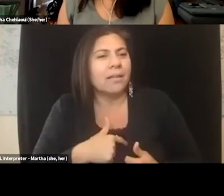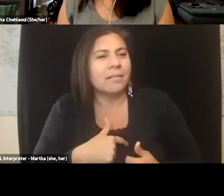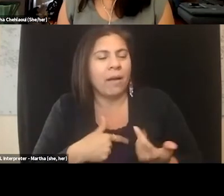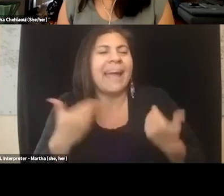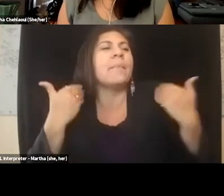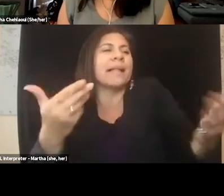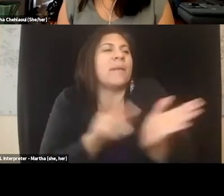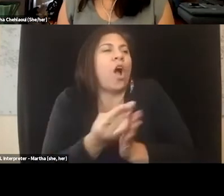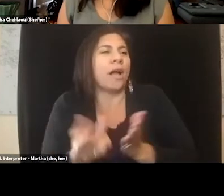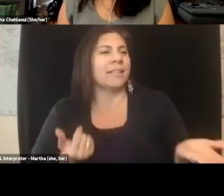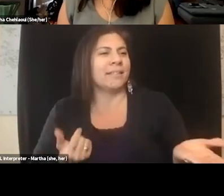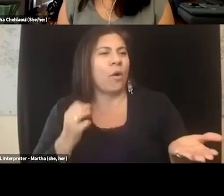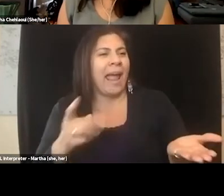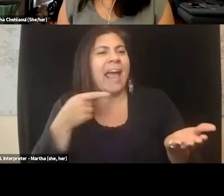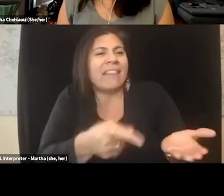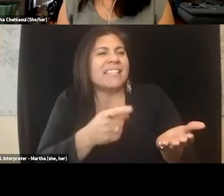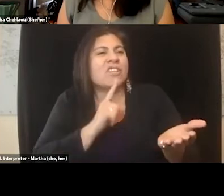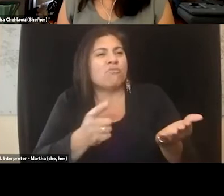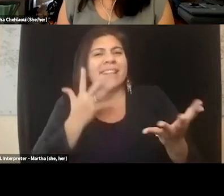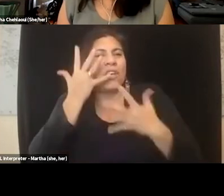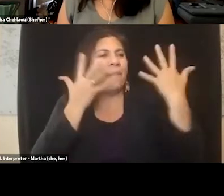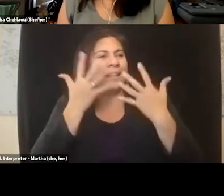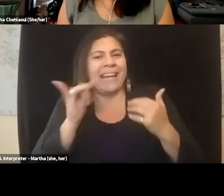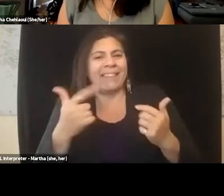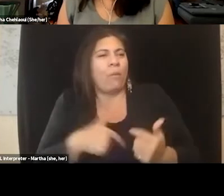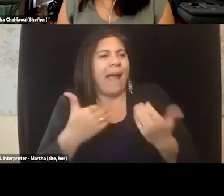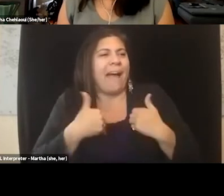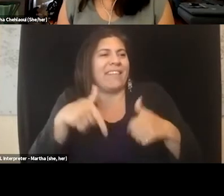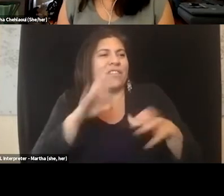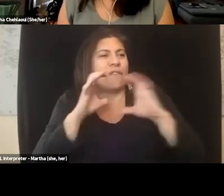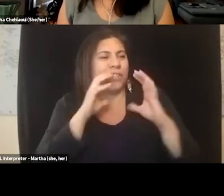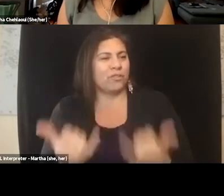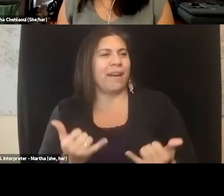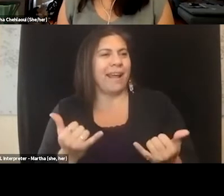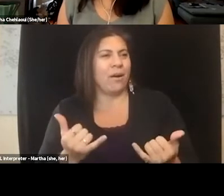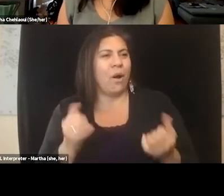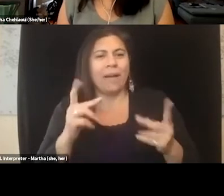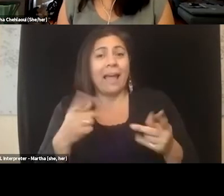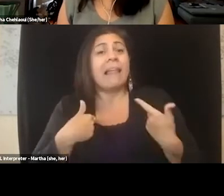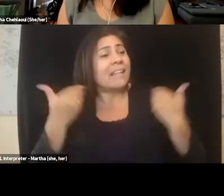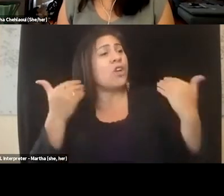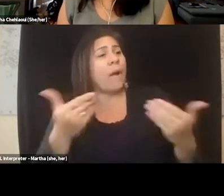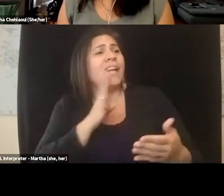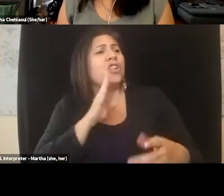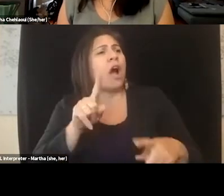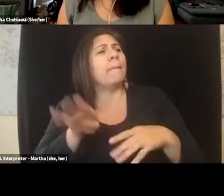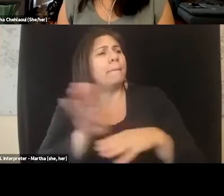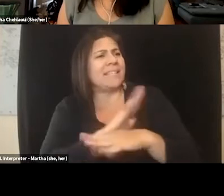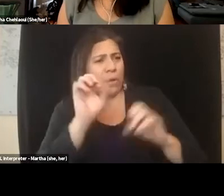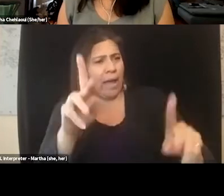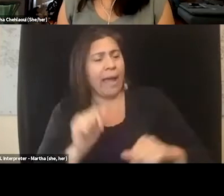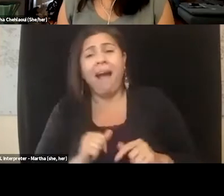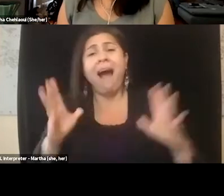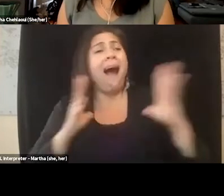This is humiliating that we're even having this conversation. Now let's talk business. Hollywood did not